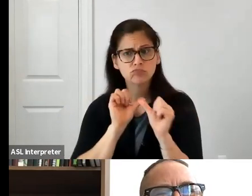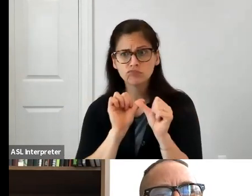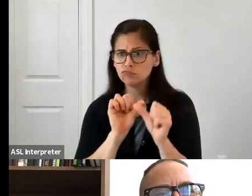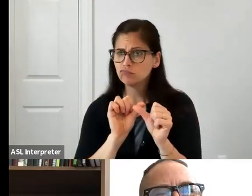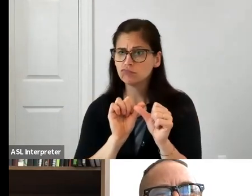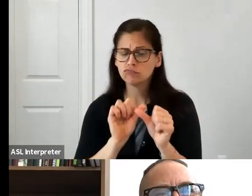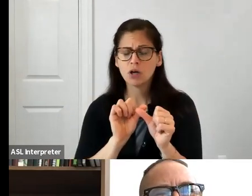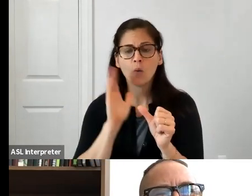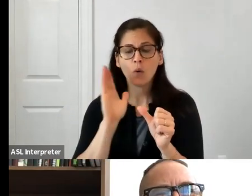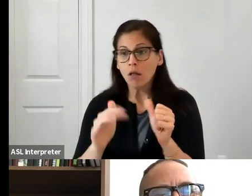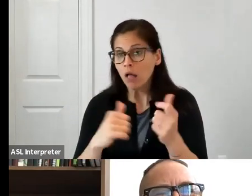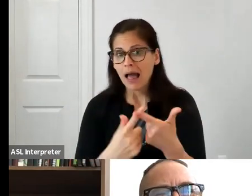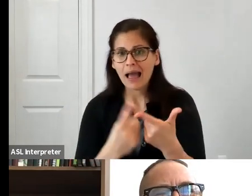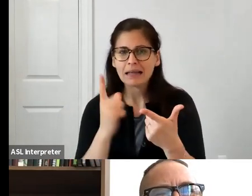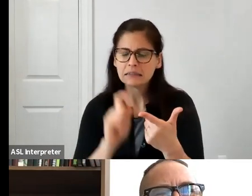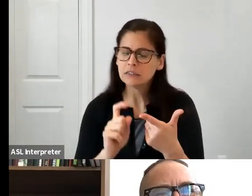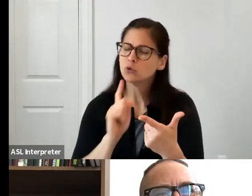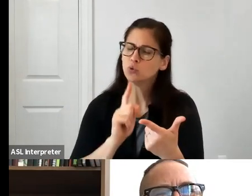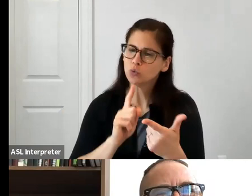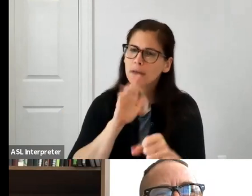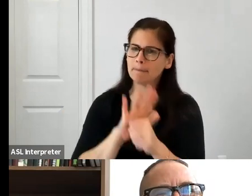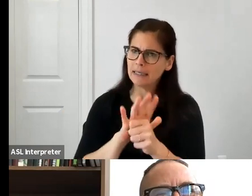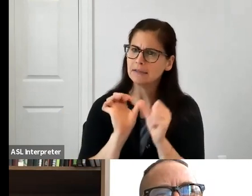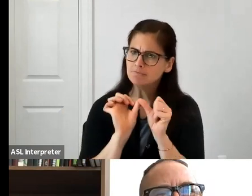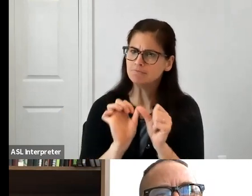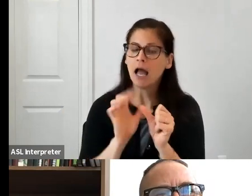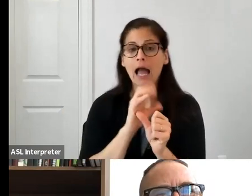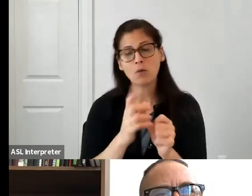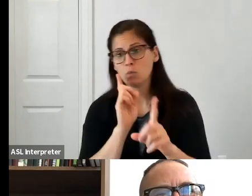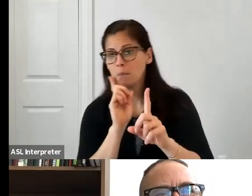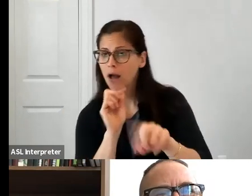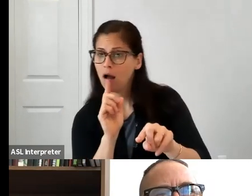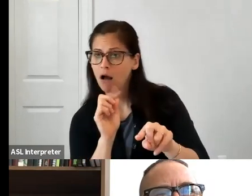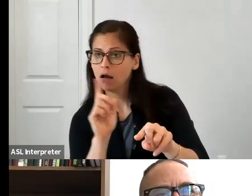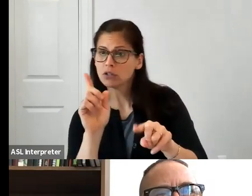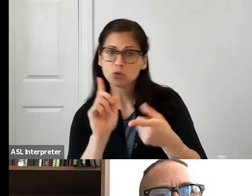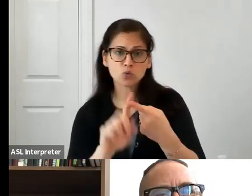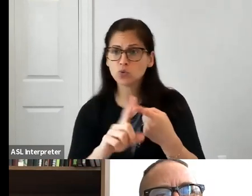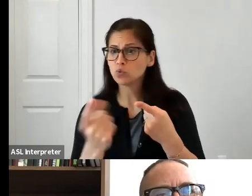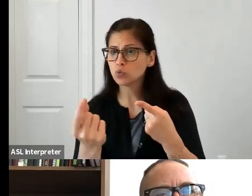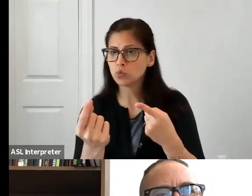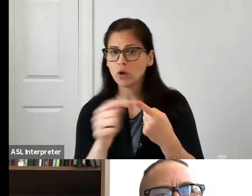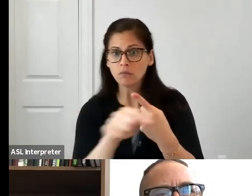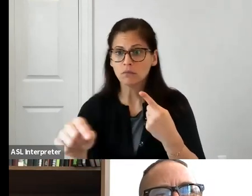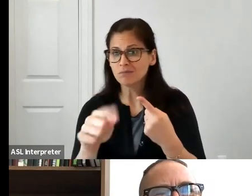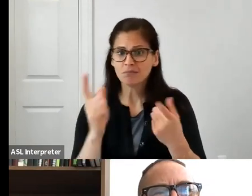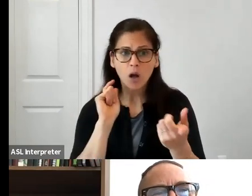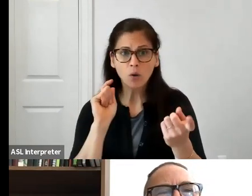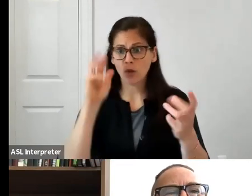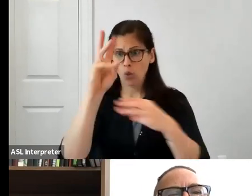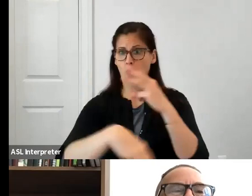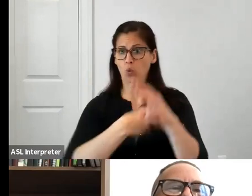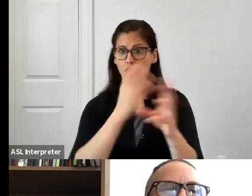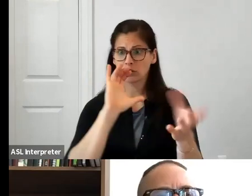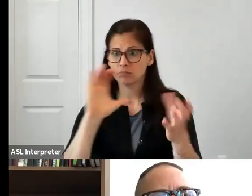and need to listen deeply and be responsive to our ever-changing world and also to